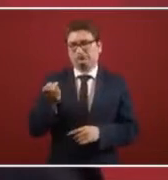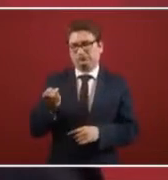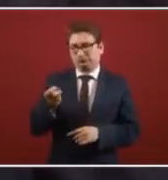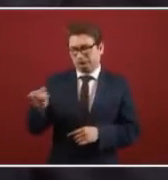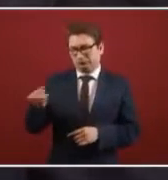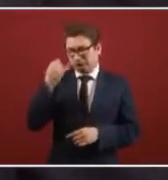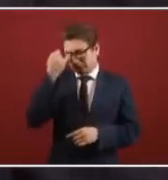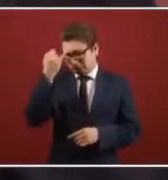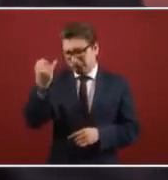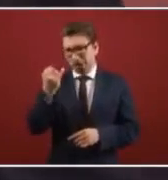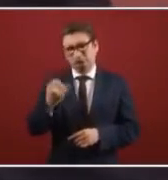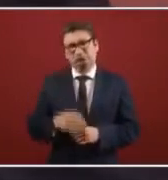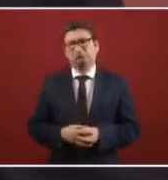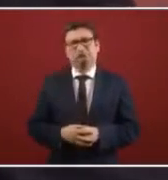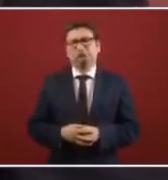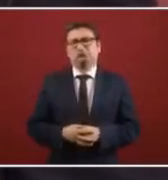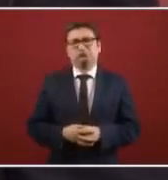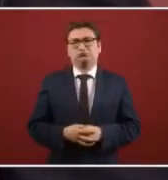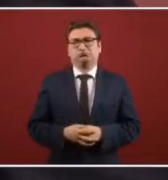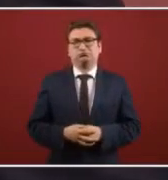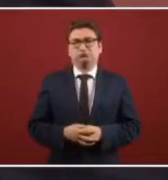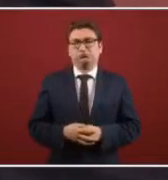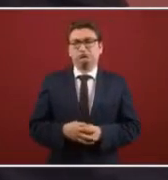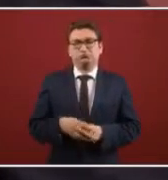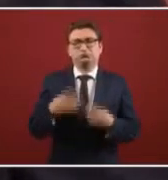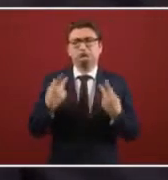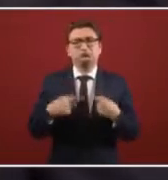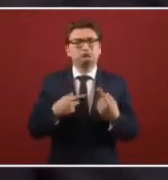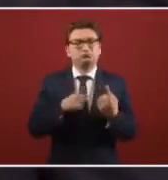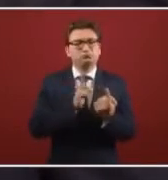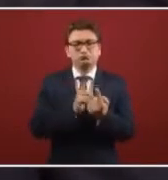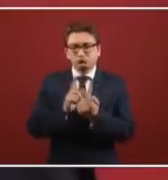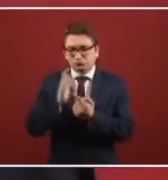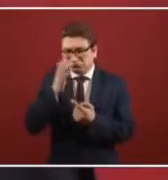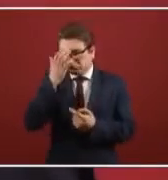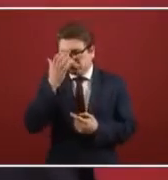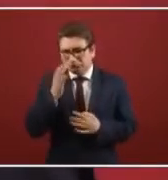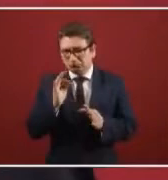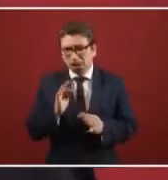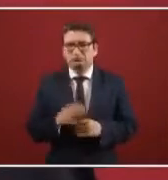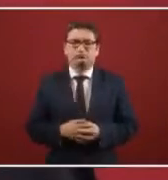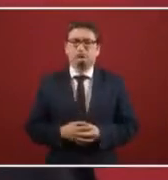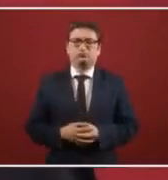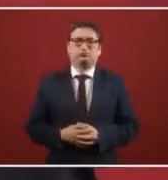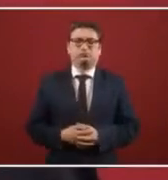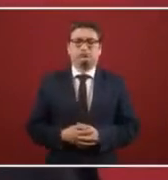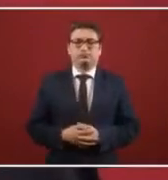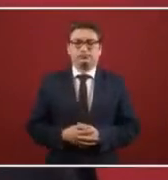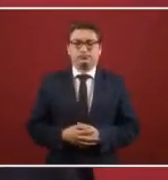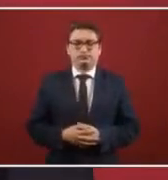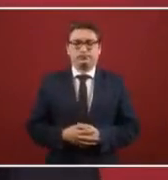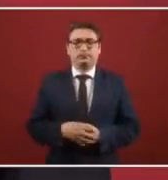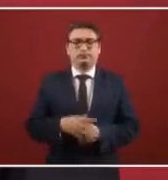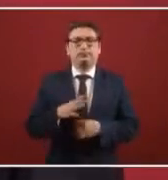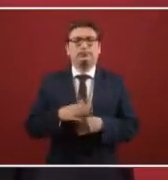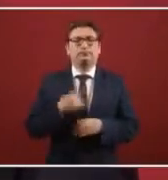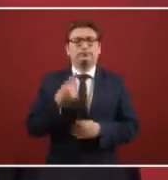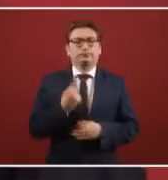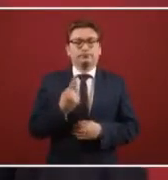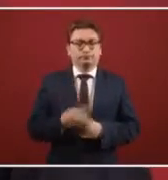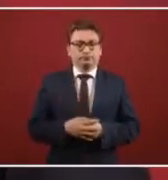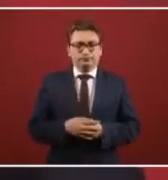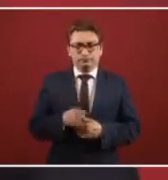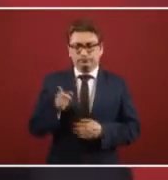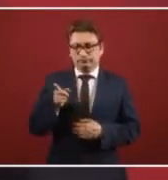ni no, siquiera cercanía not con even, el pueblo, it doesn't even, it's not even close to the people, porque todos sus elementos